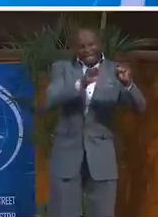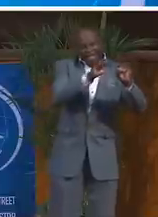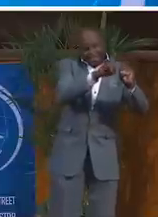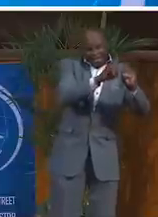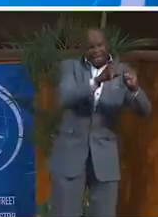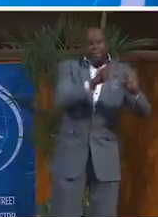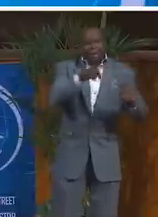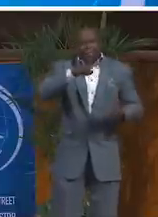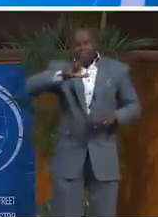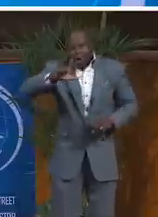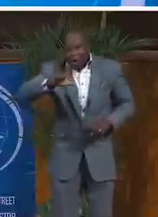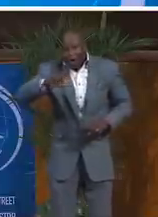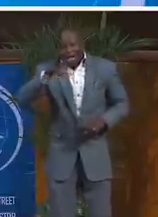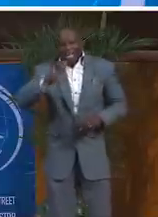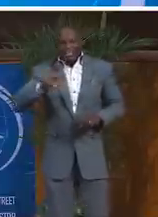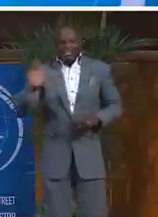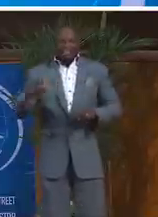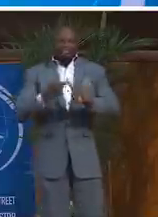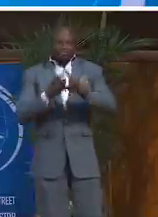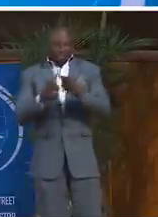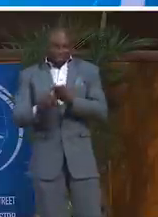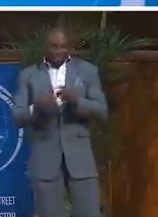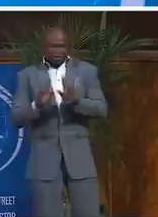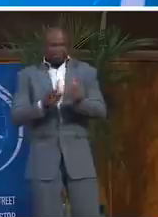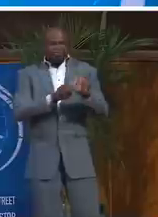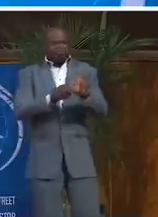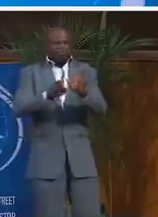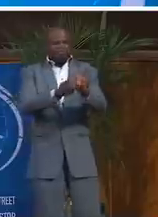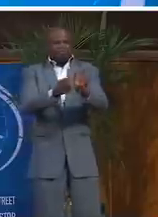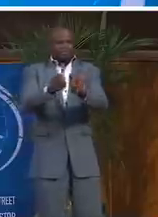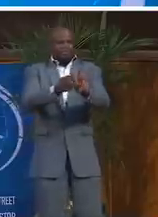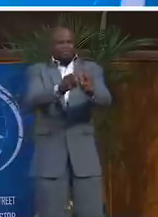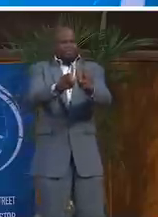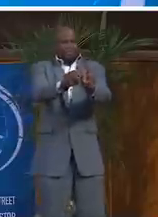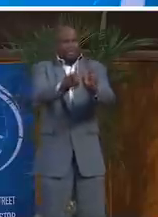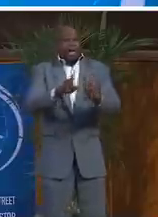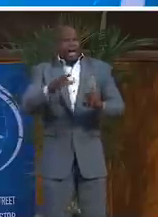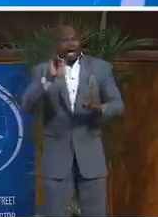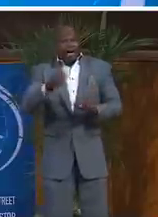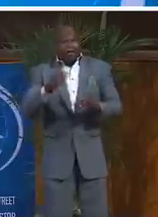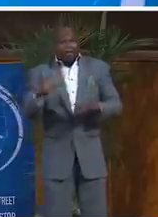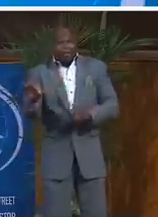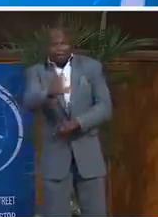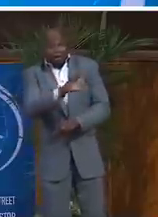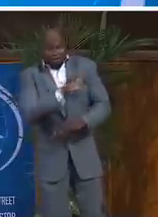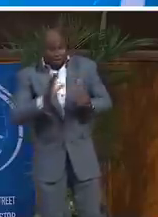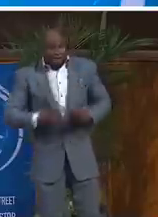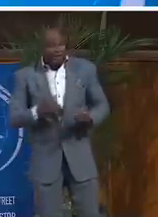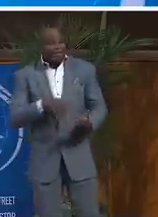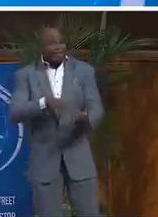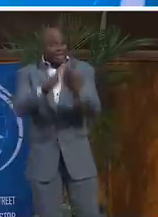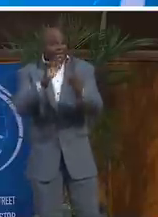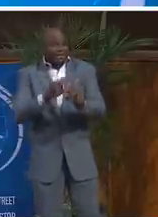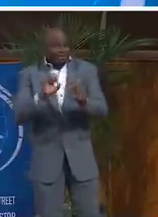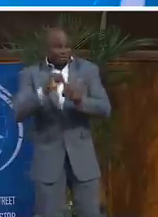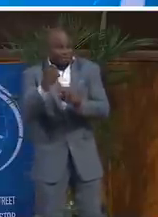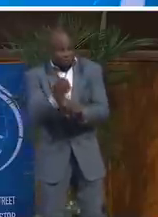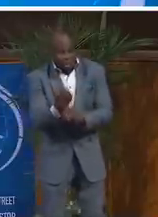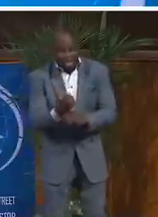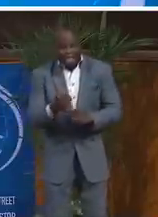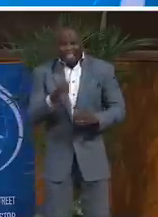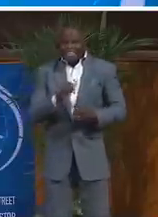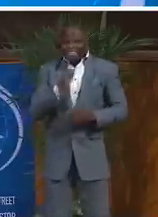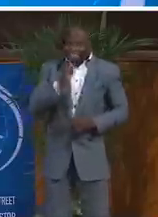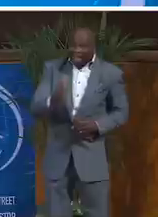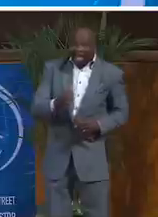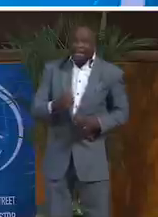by Paul and his companions. And those Christians faced some circumstances